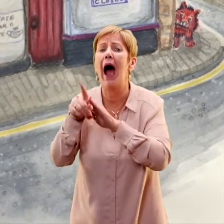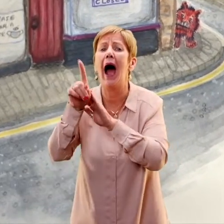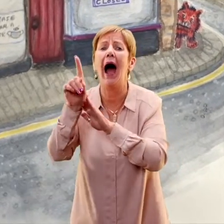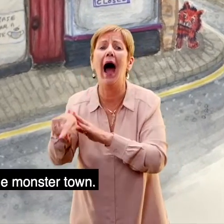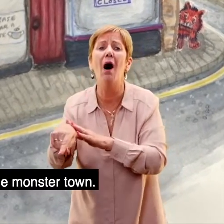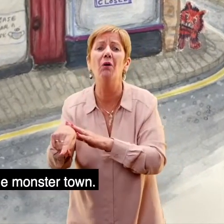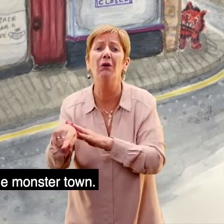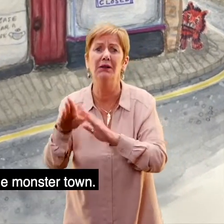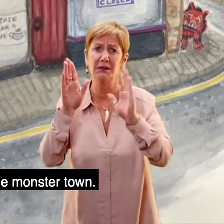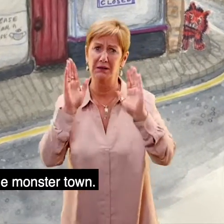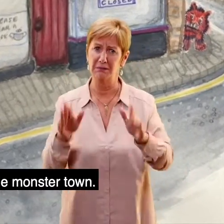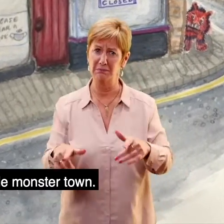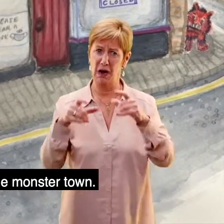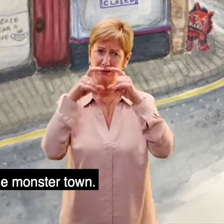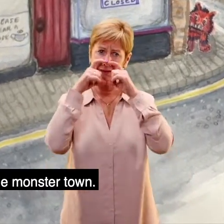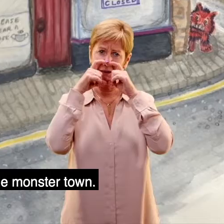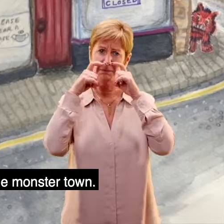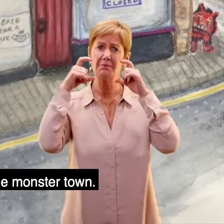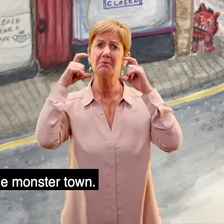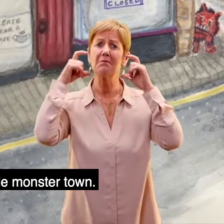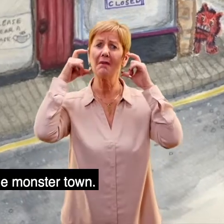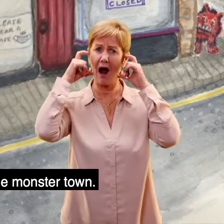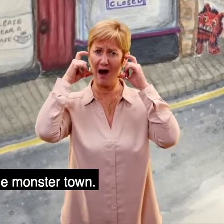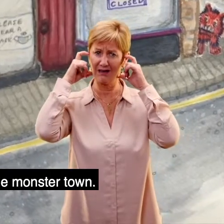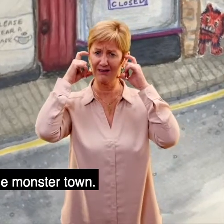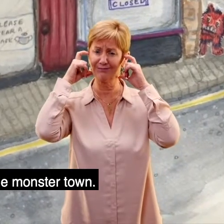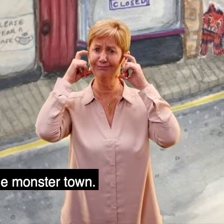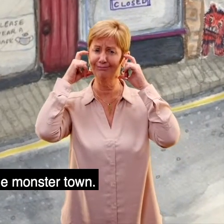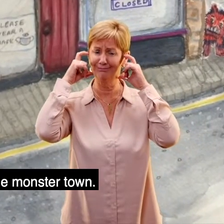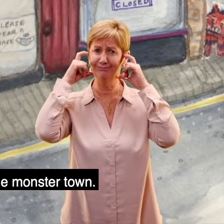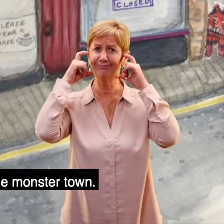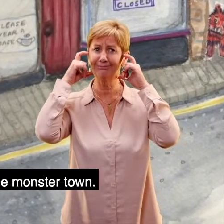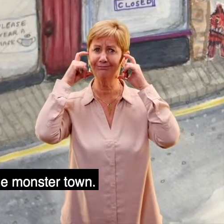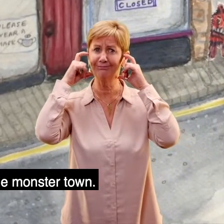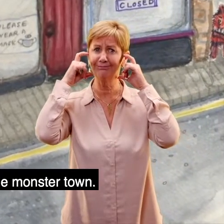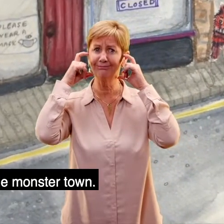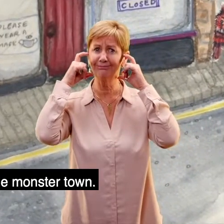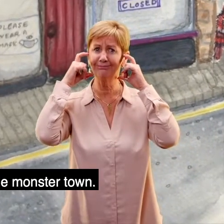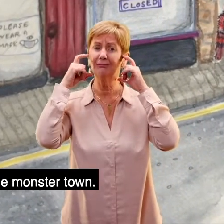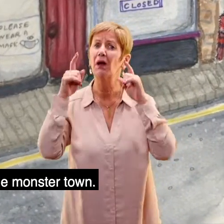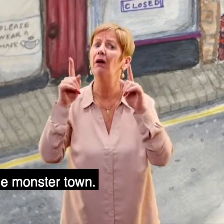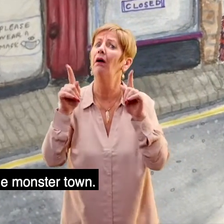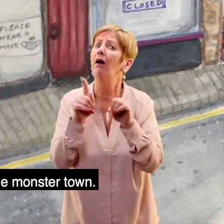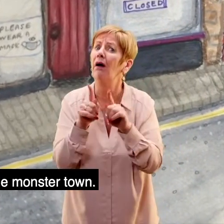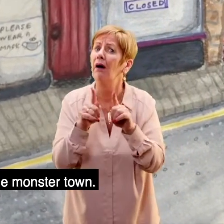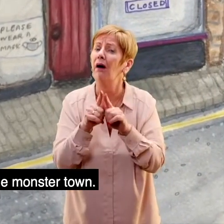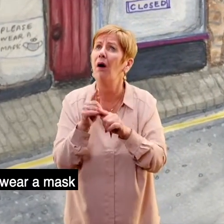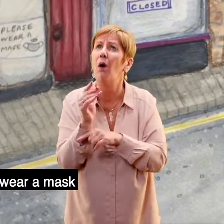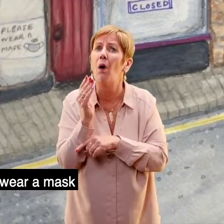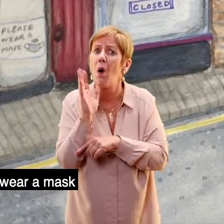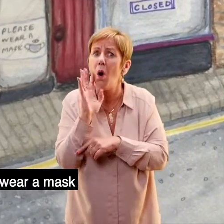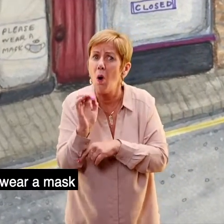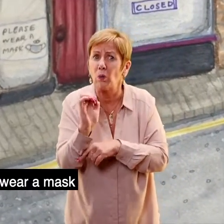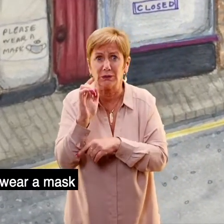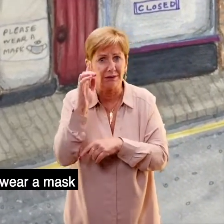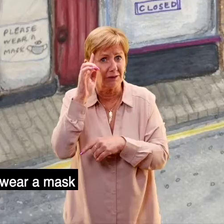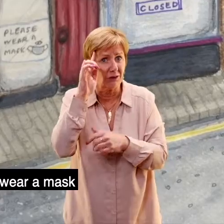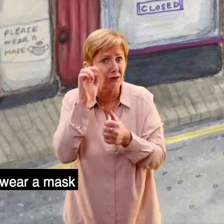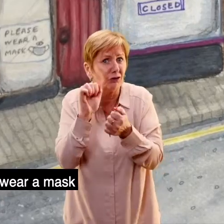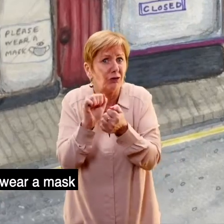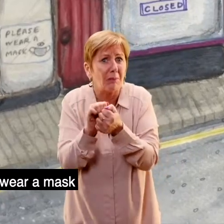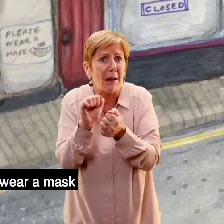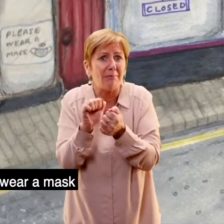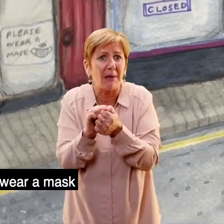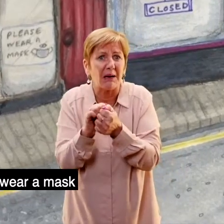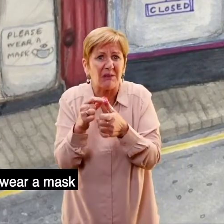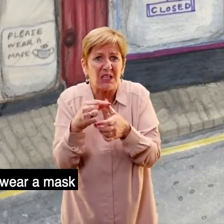Not a shop, not a school in the whole monster town. Outside of your home,